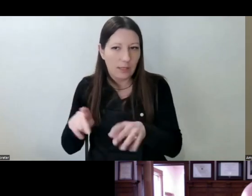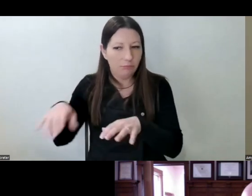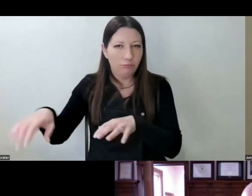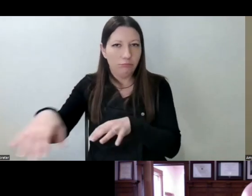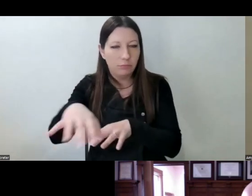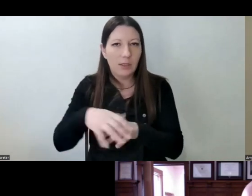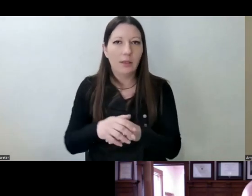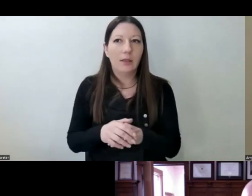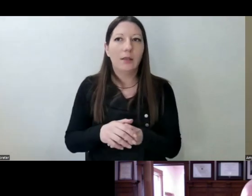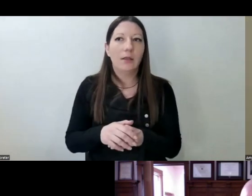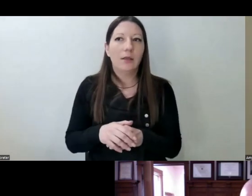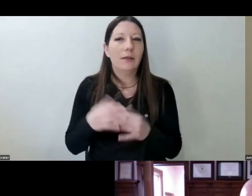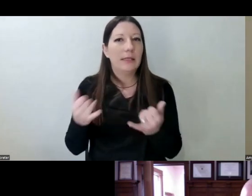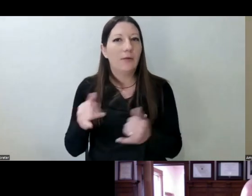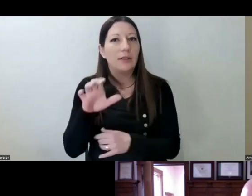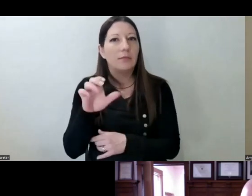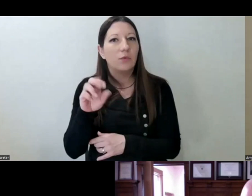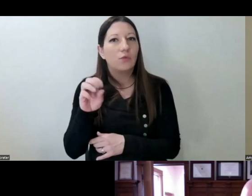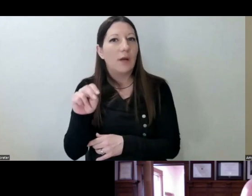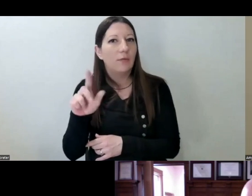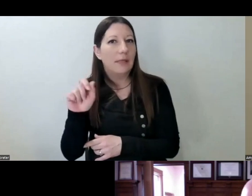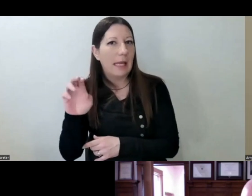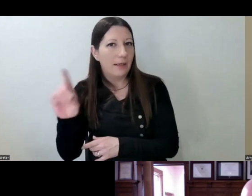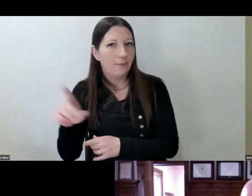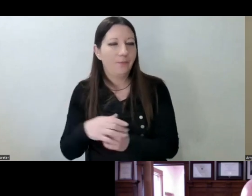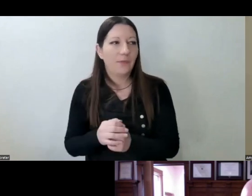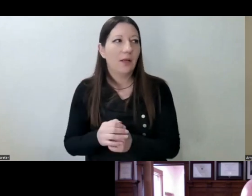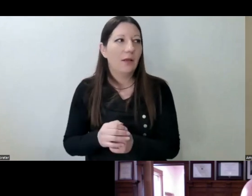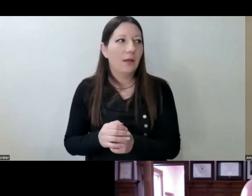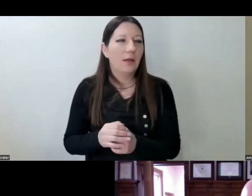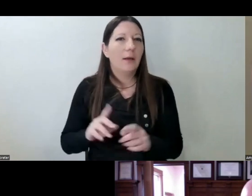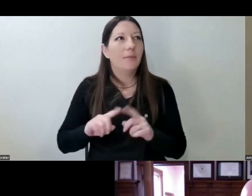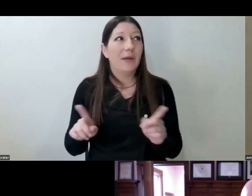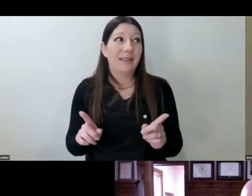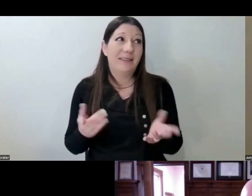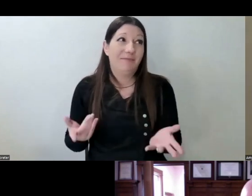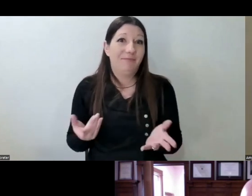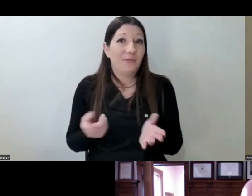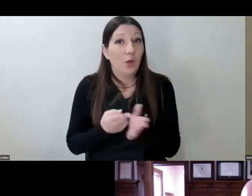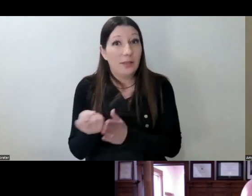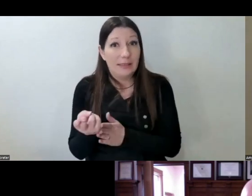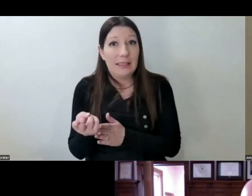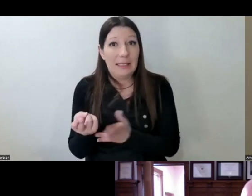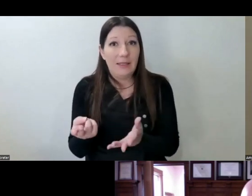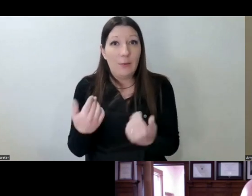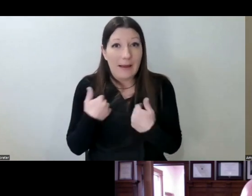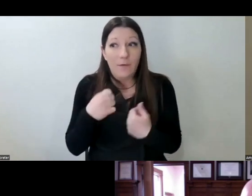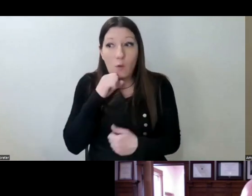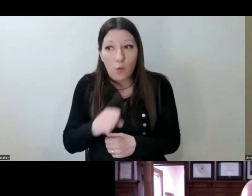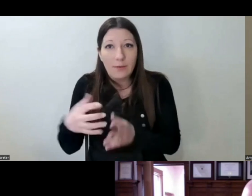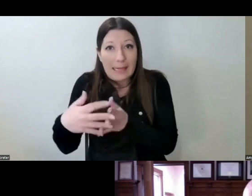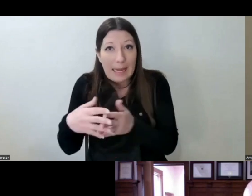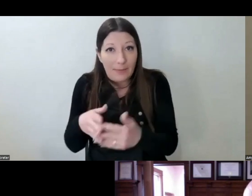come in and tear down like a 500 square foot cottage and put up something that's like 3,000 square feet, and then have these like large boats that are now on the